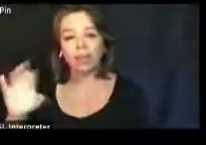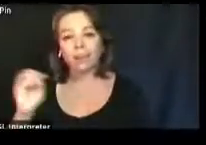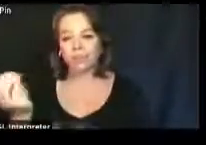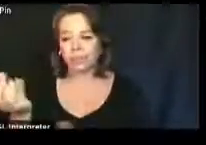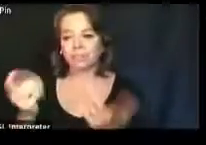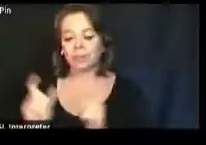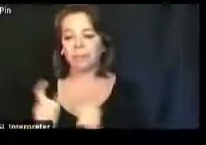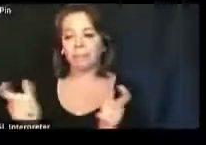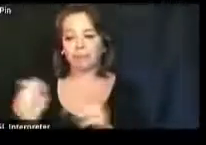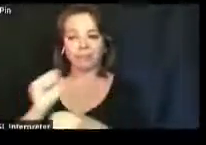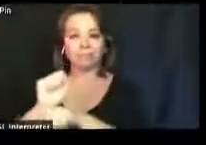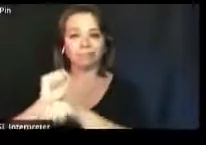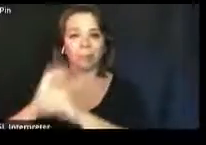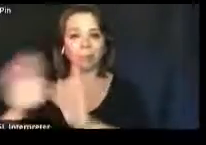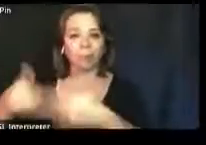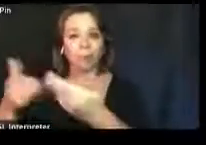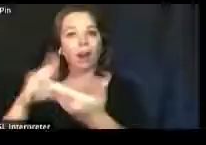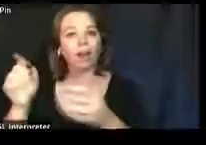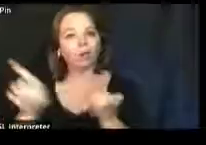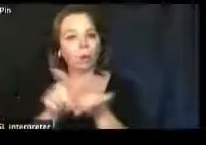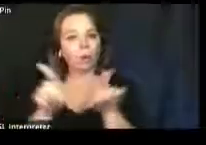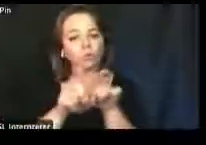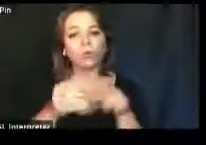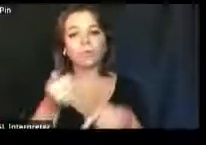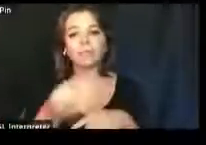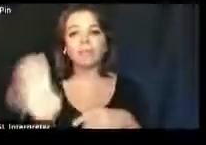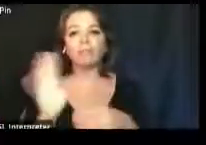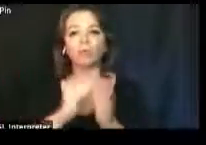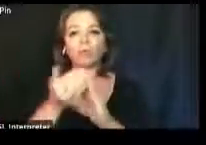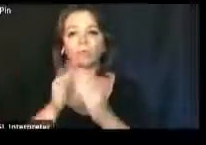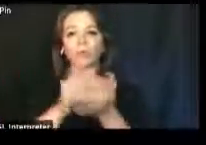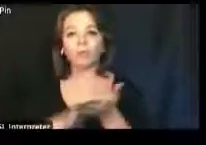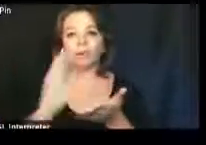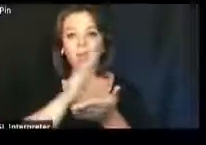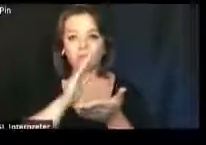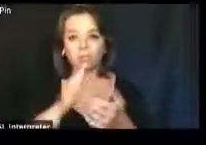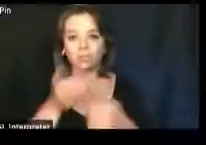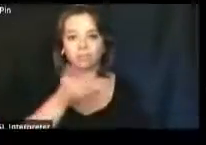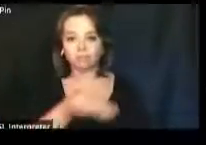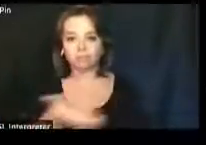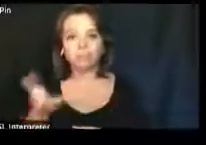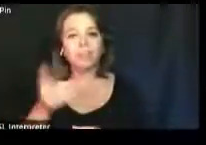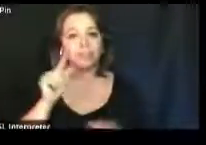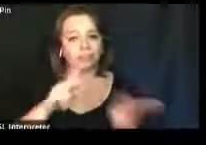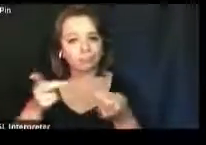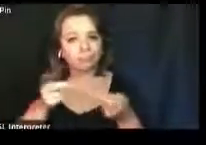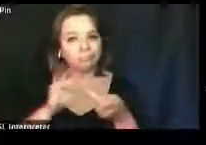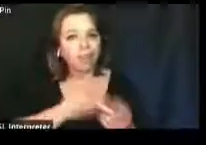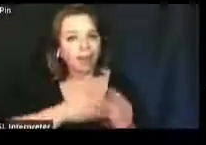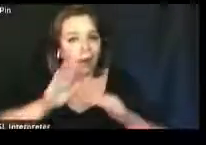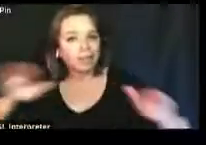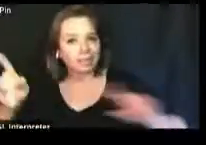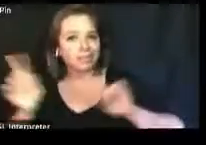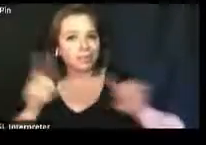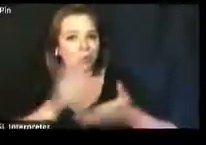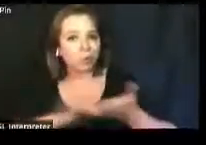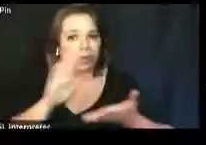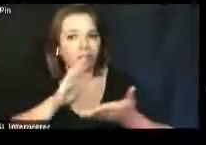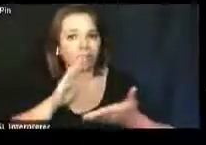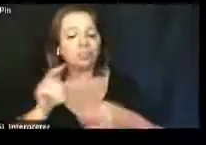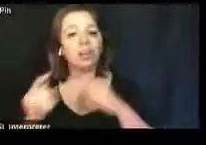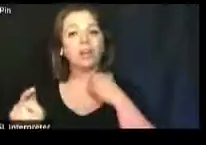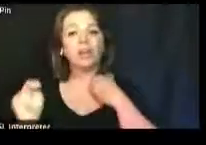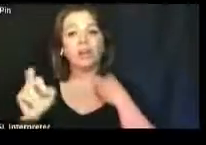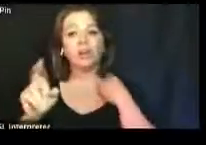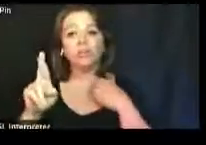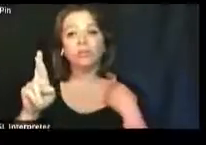junior colleges also. This is the places where our kids go to college. Northridge also has a